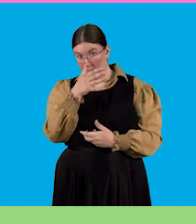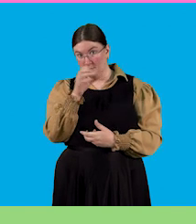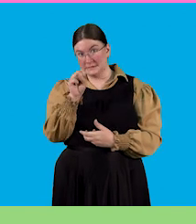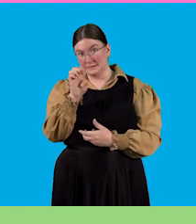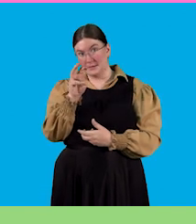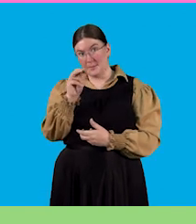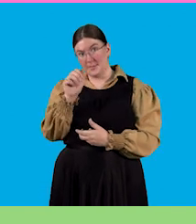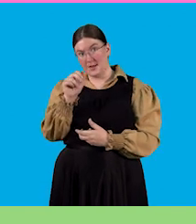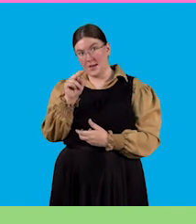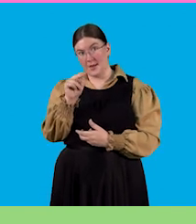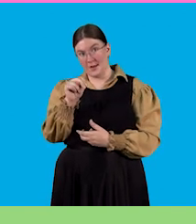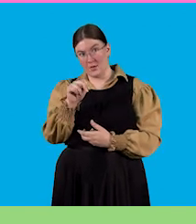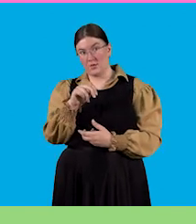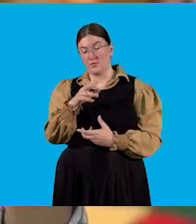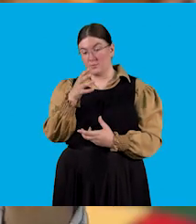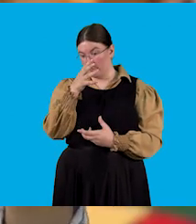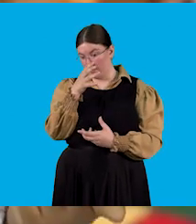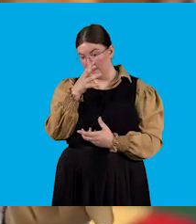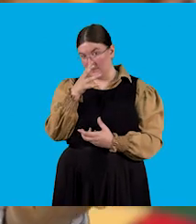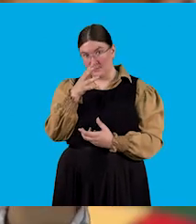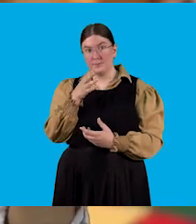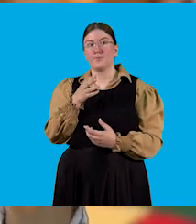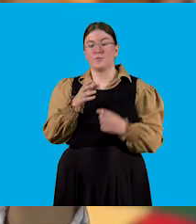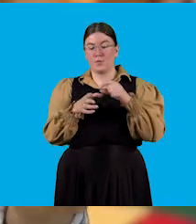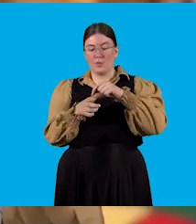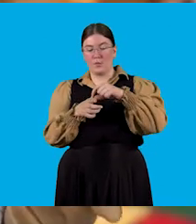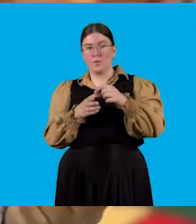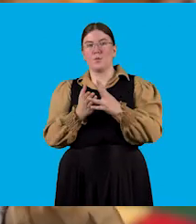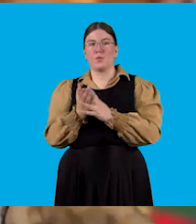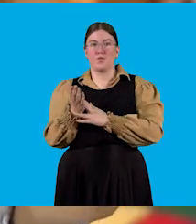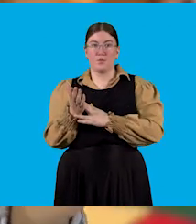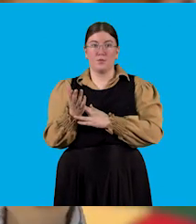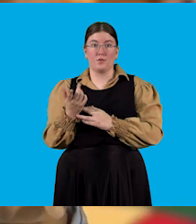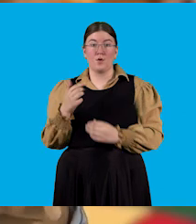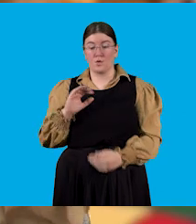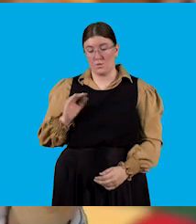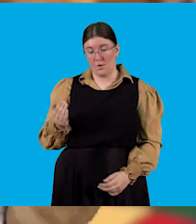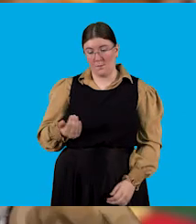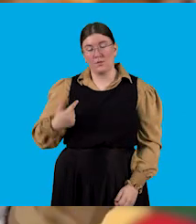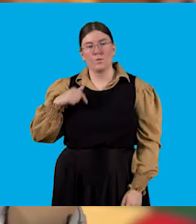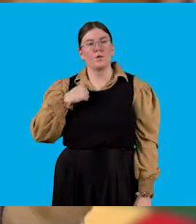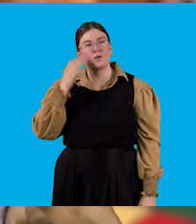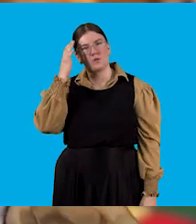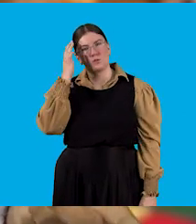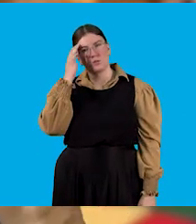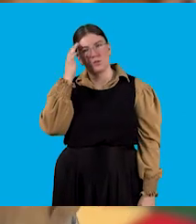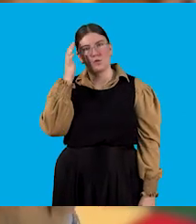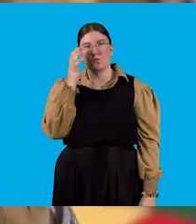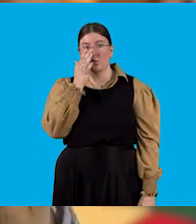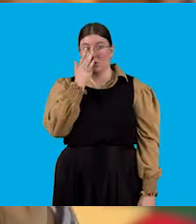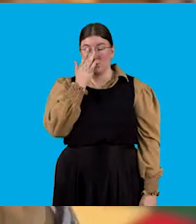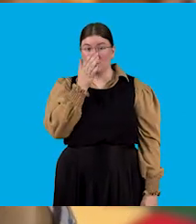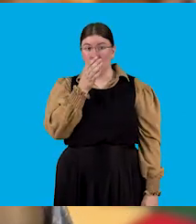and semen containing sperm also passes through the urethra. In females, we know that the urethra is